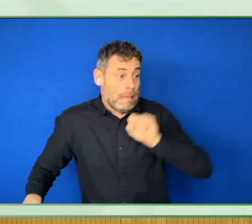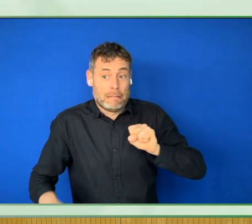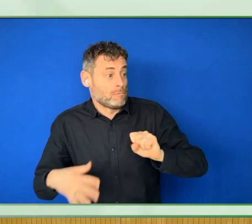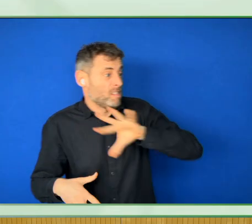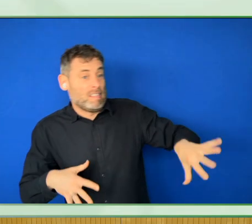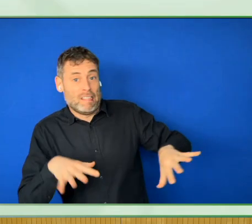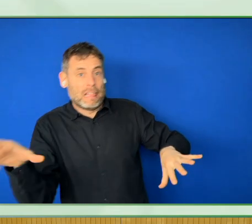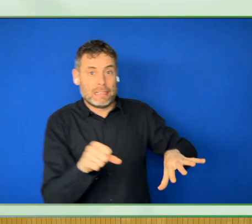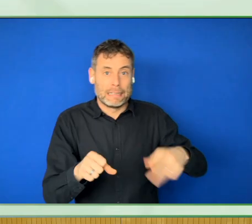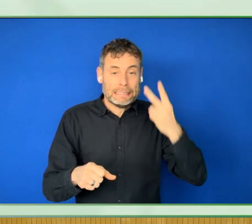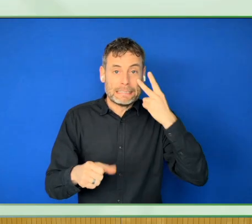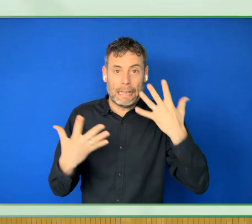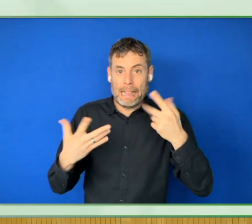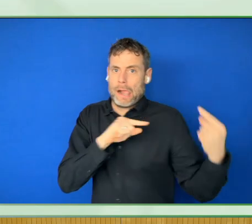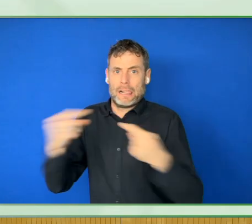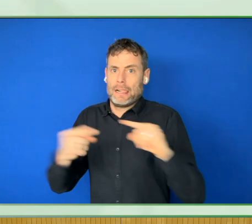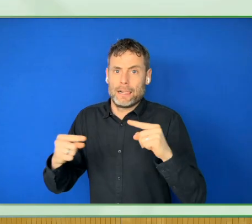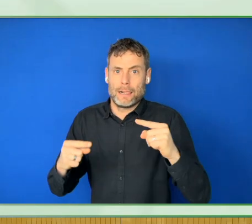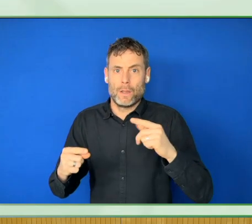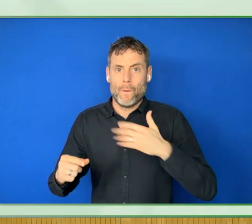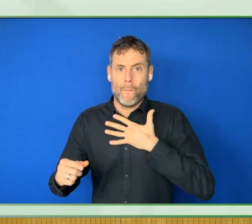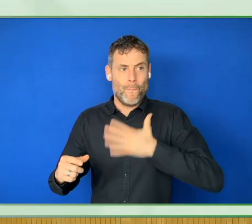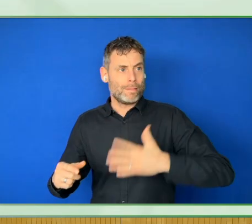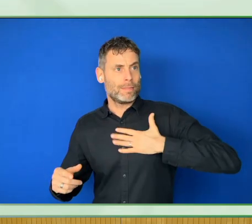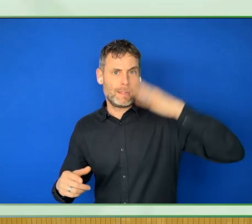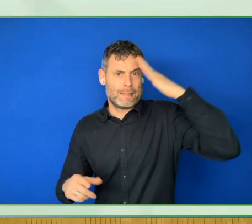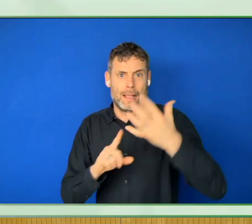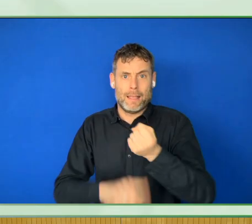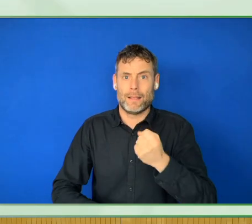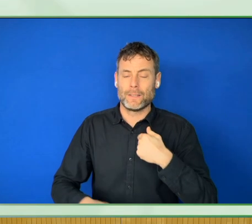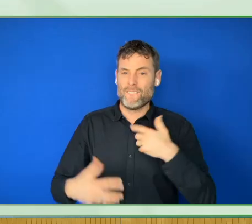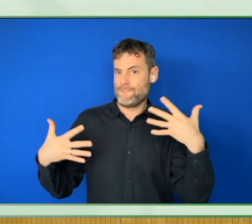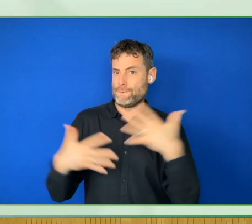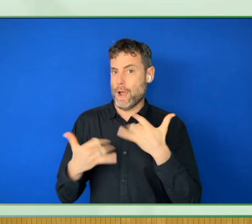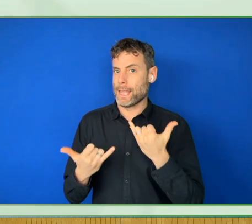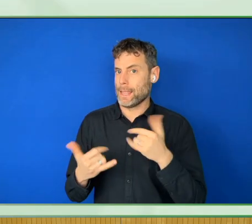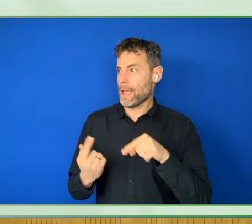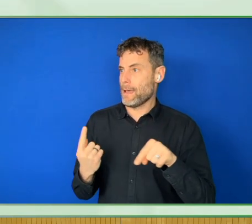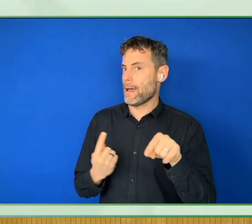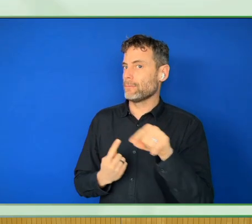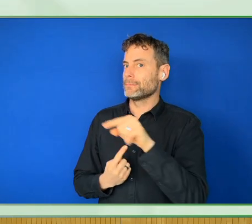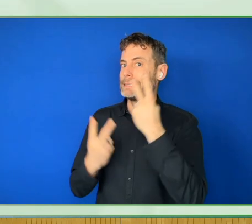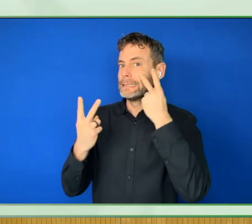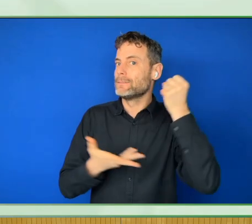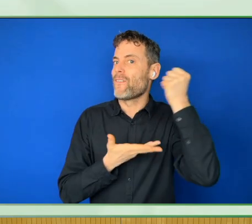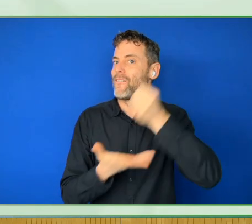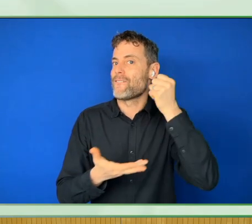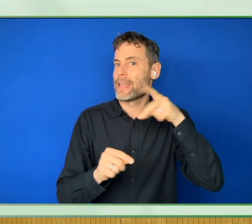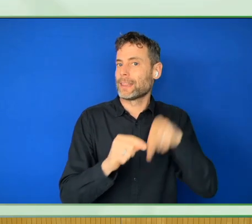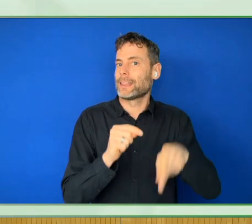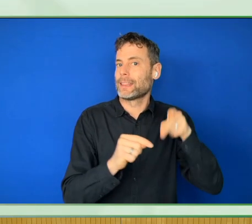So to bring this concept of not being scarce, not being